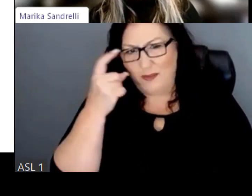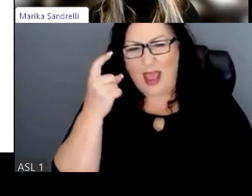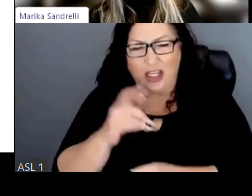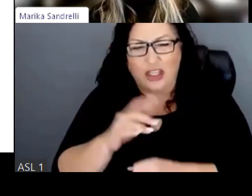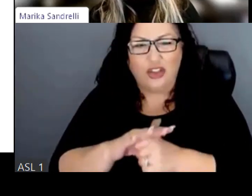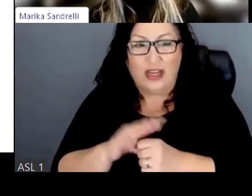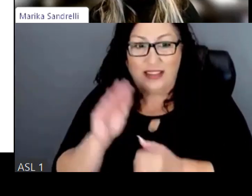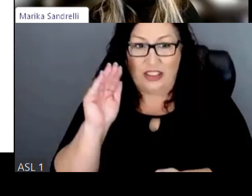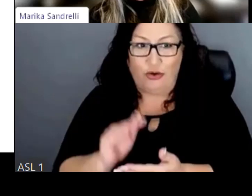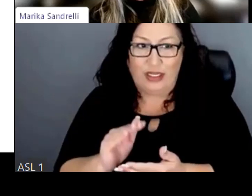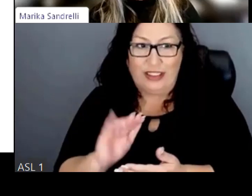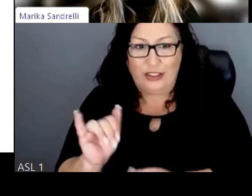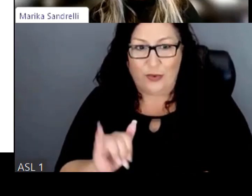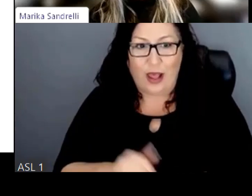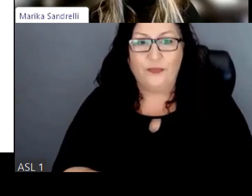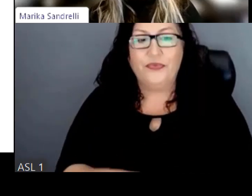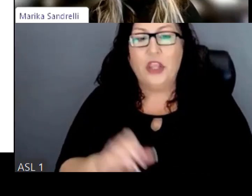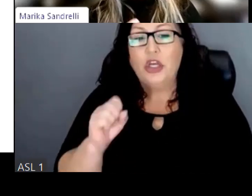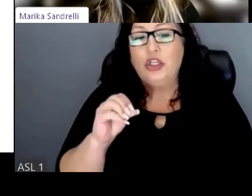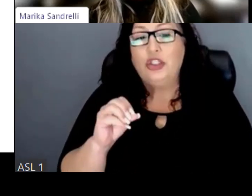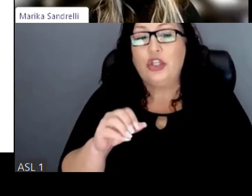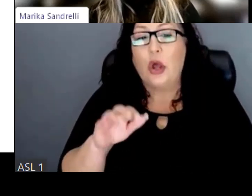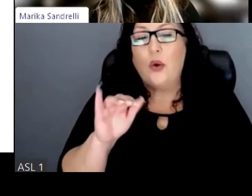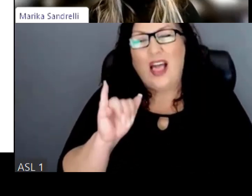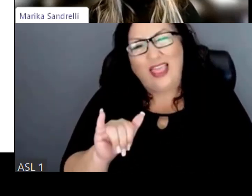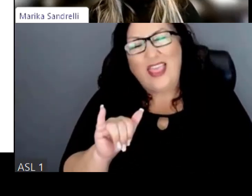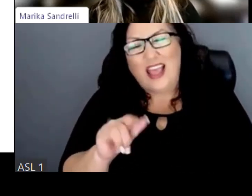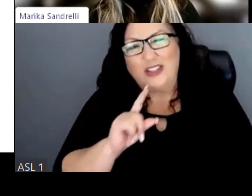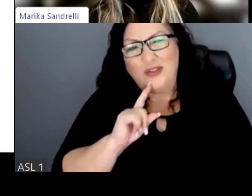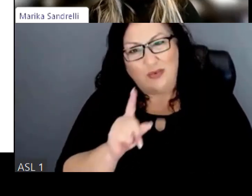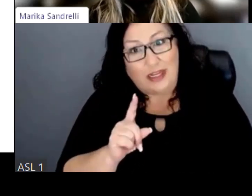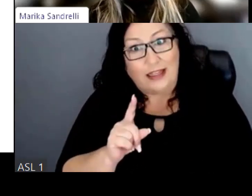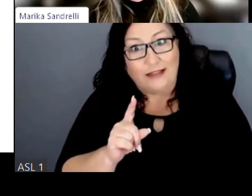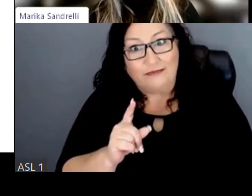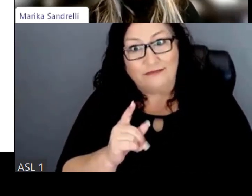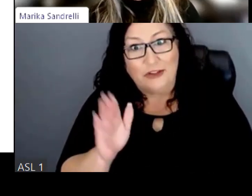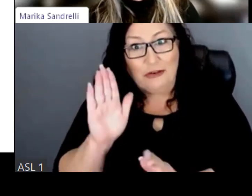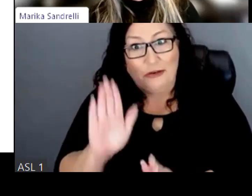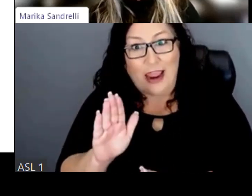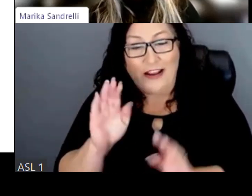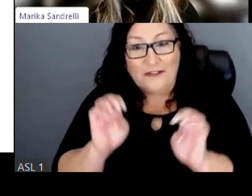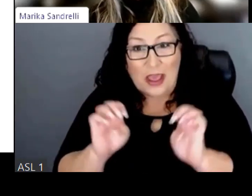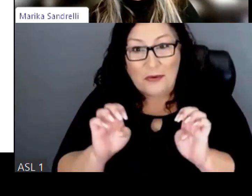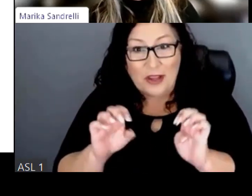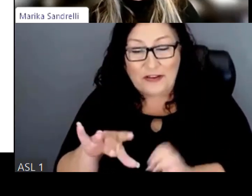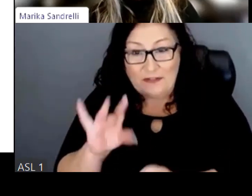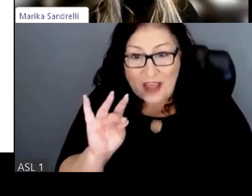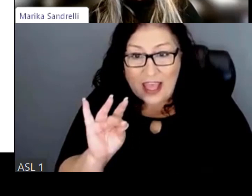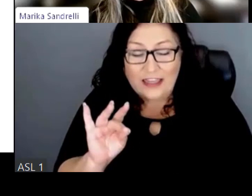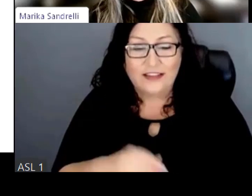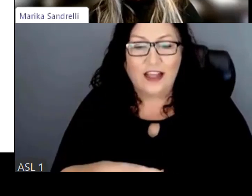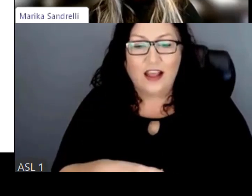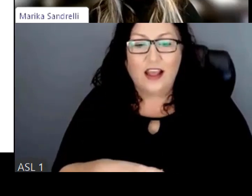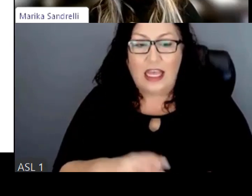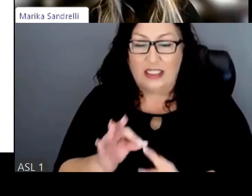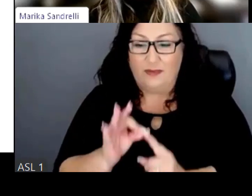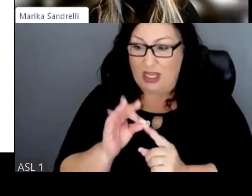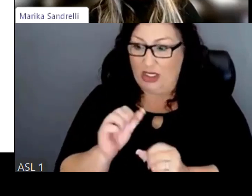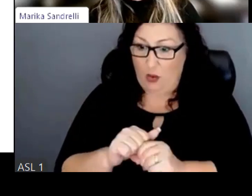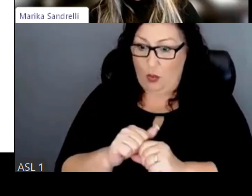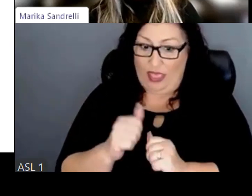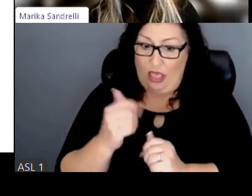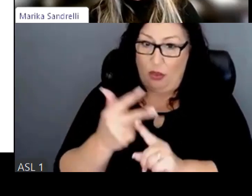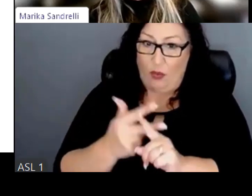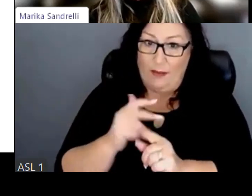scores decreased as well. So this is, pretty promising evaluation findings, especially